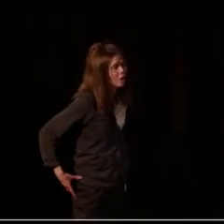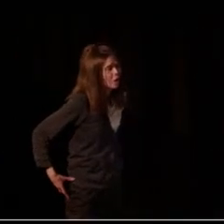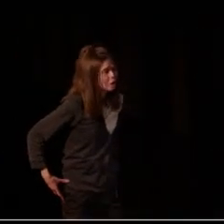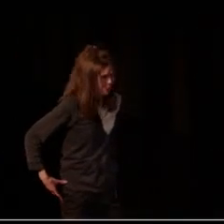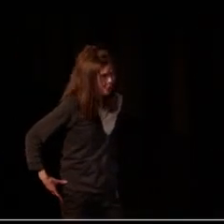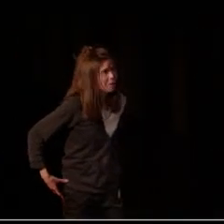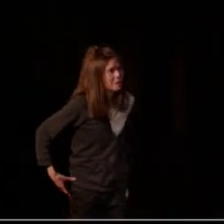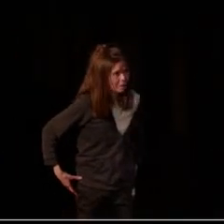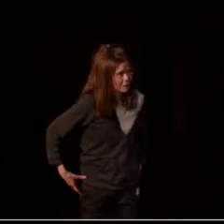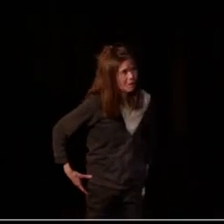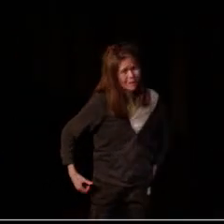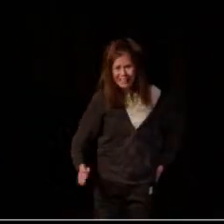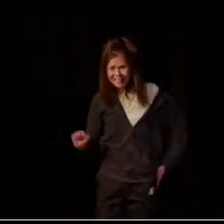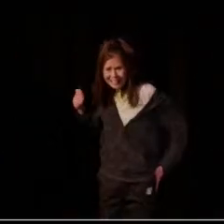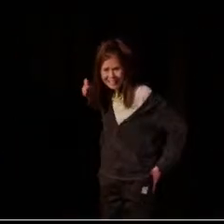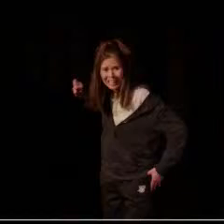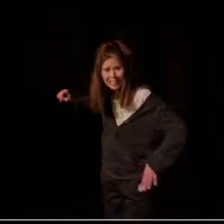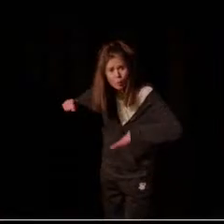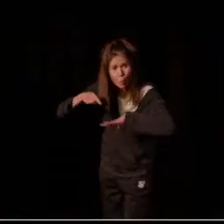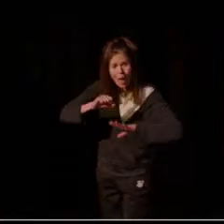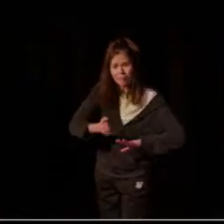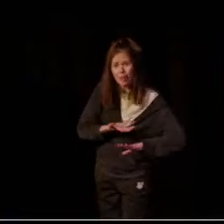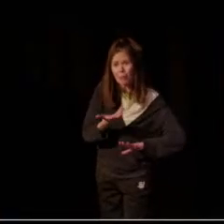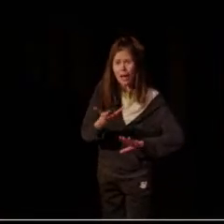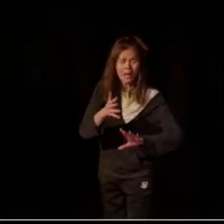Poor, miserable Hermione.